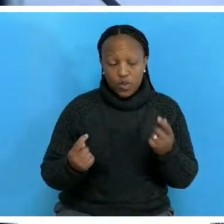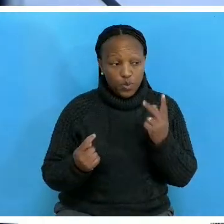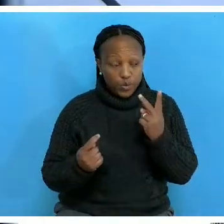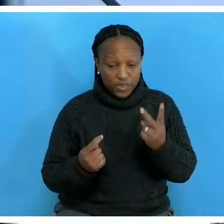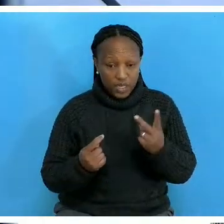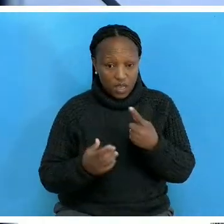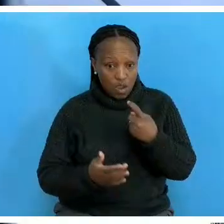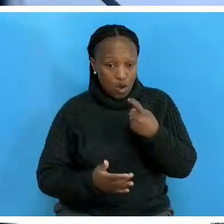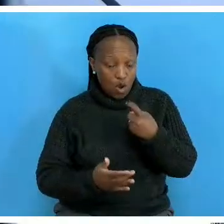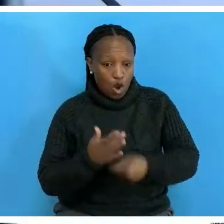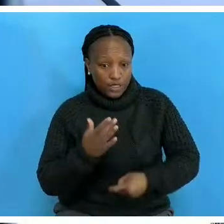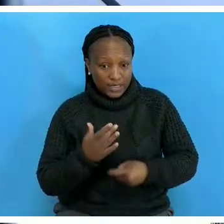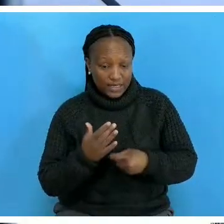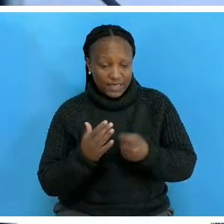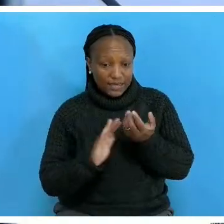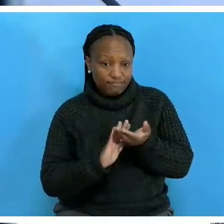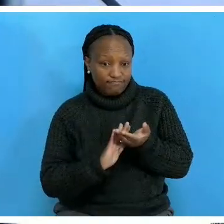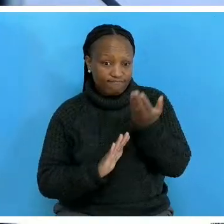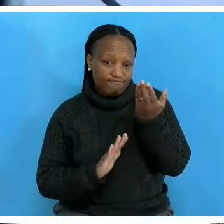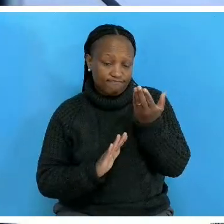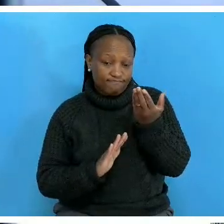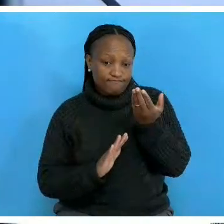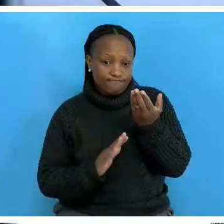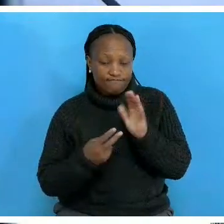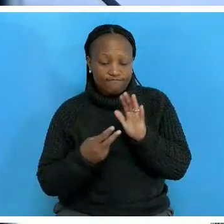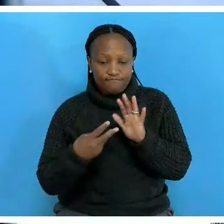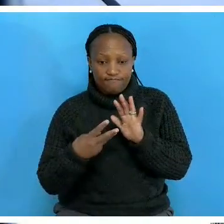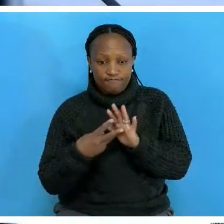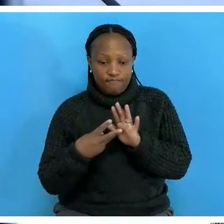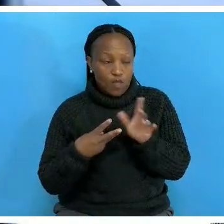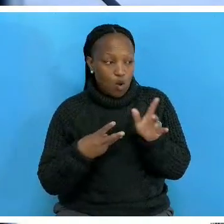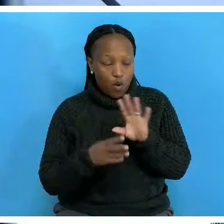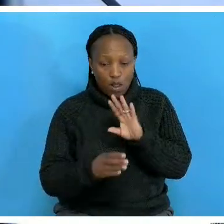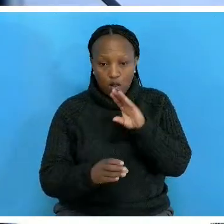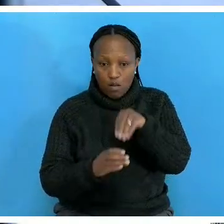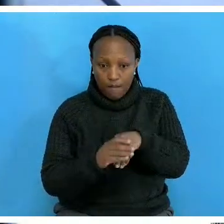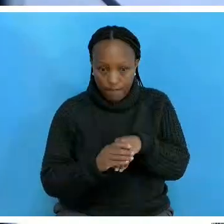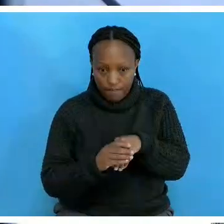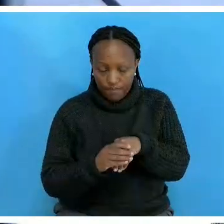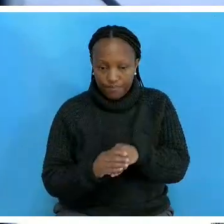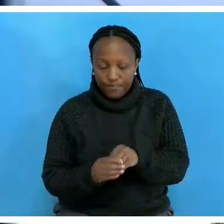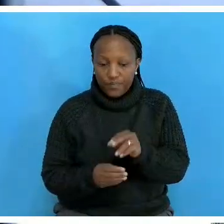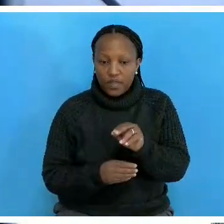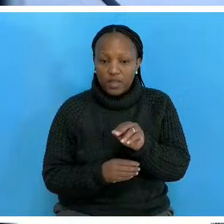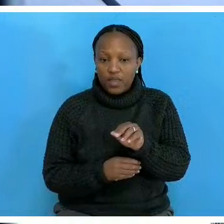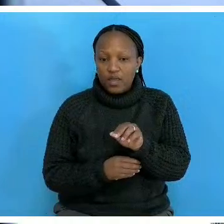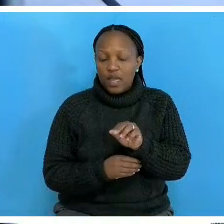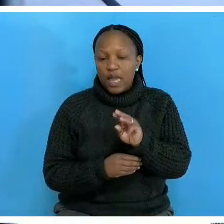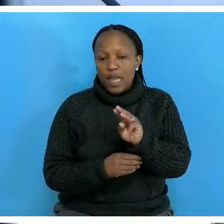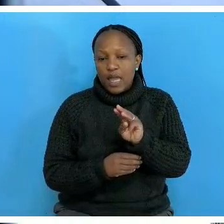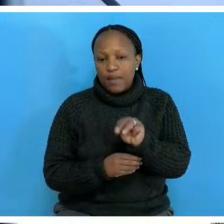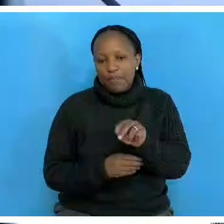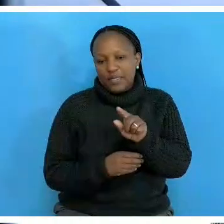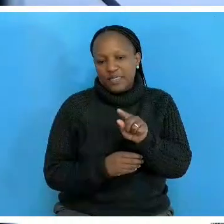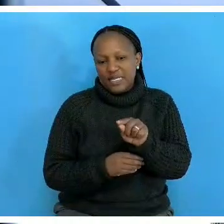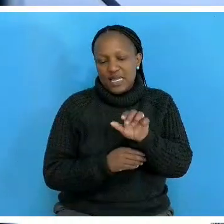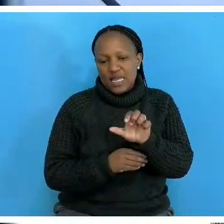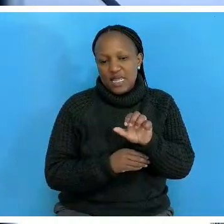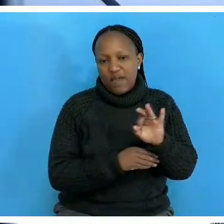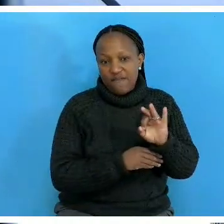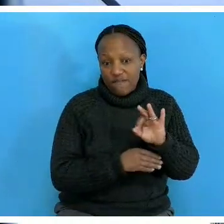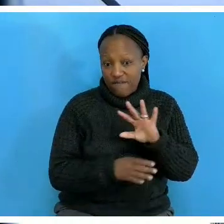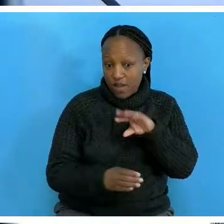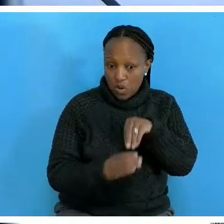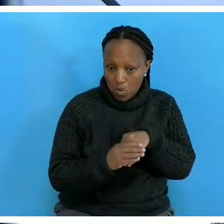cost increase coming? Or were they included in your MTEF planning?